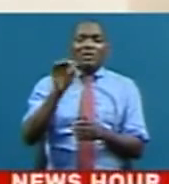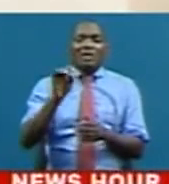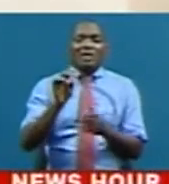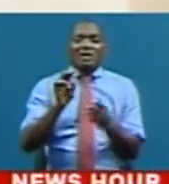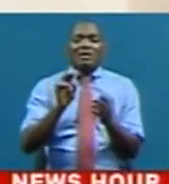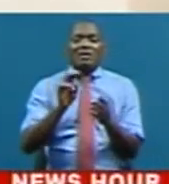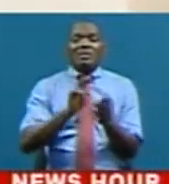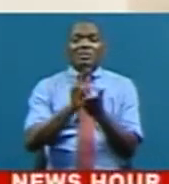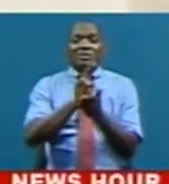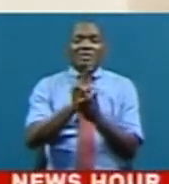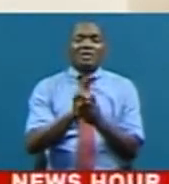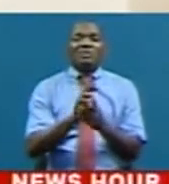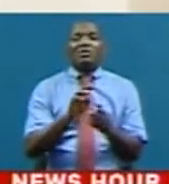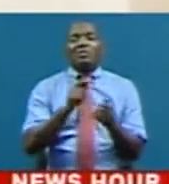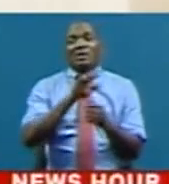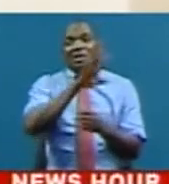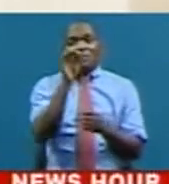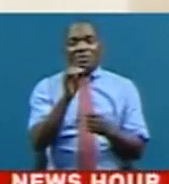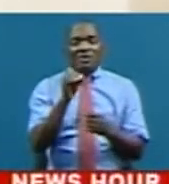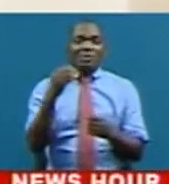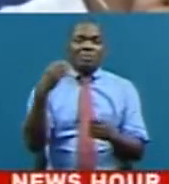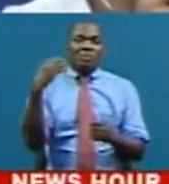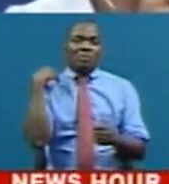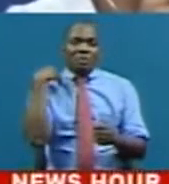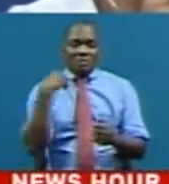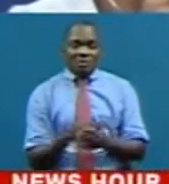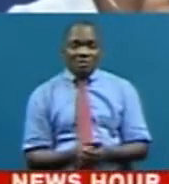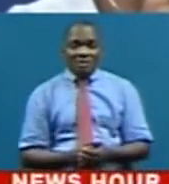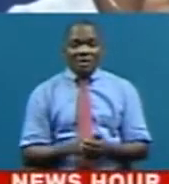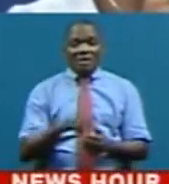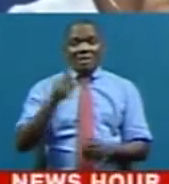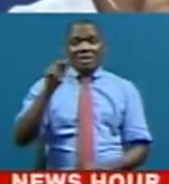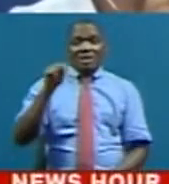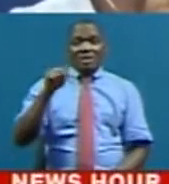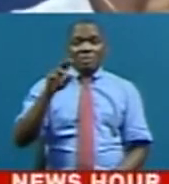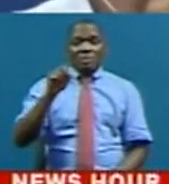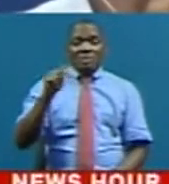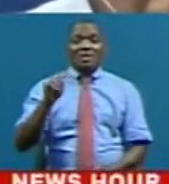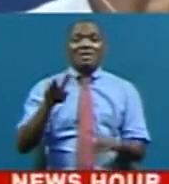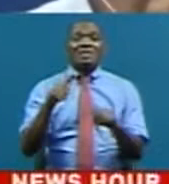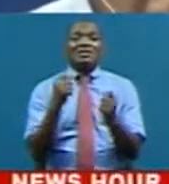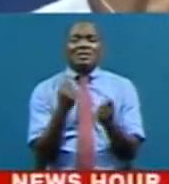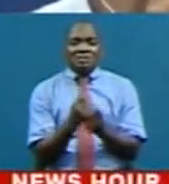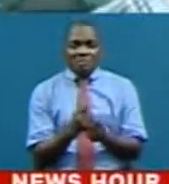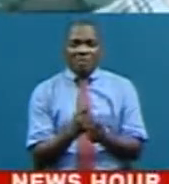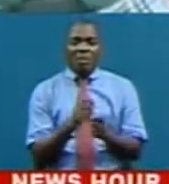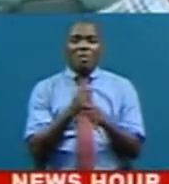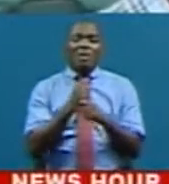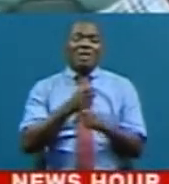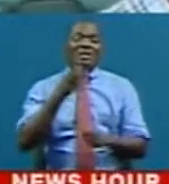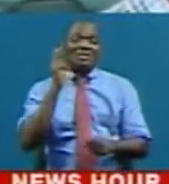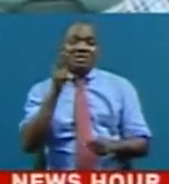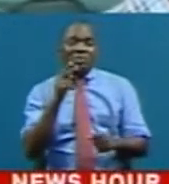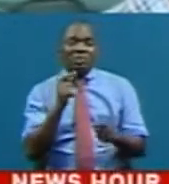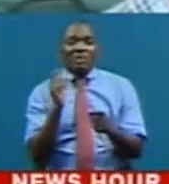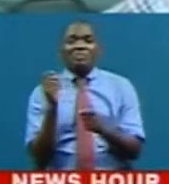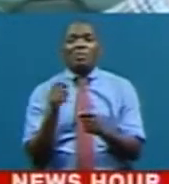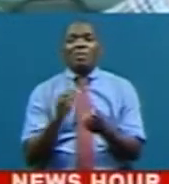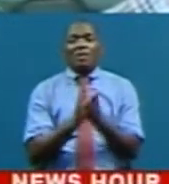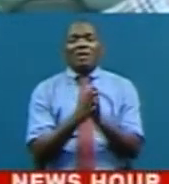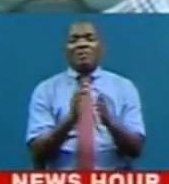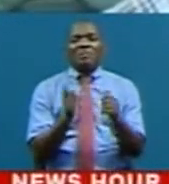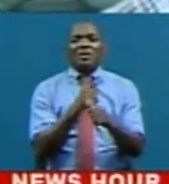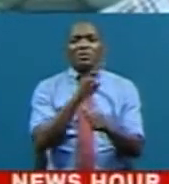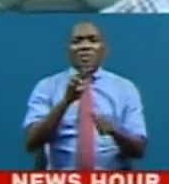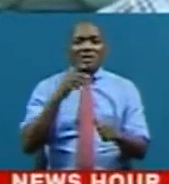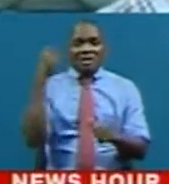top universities to emerge African champions. The KNUST team made history when they